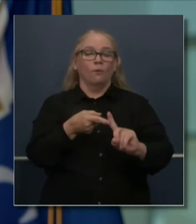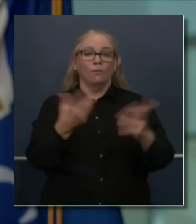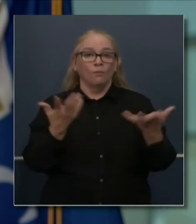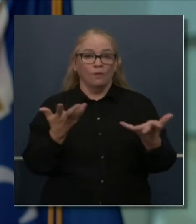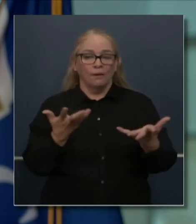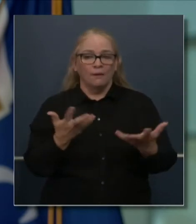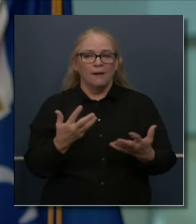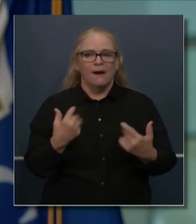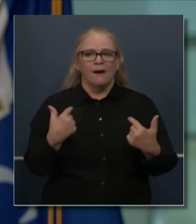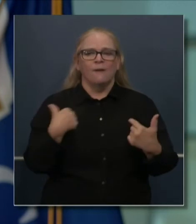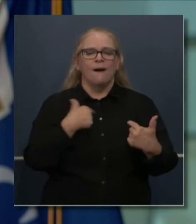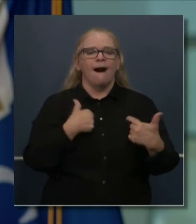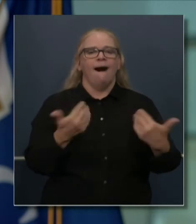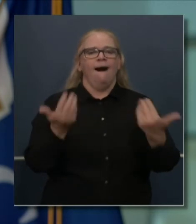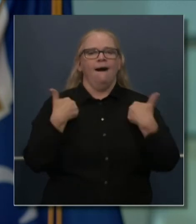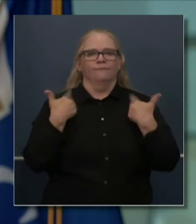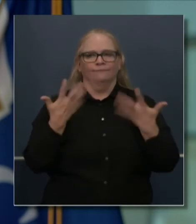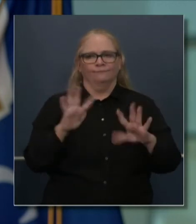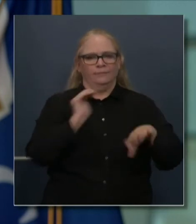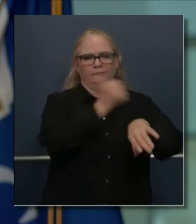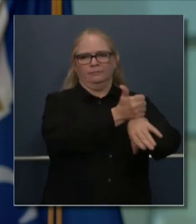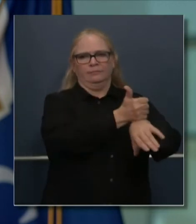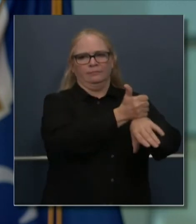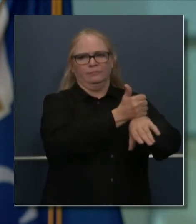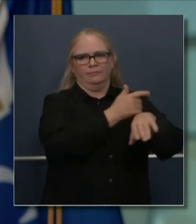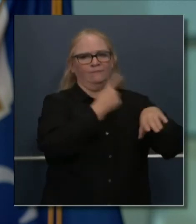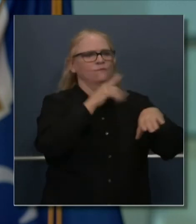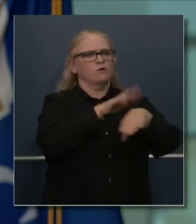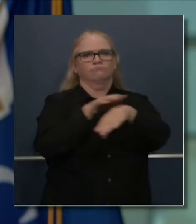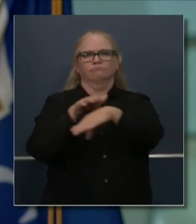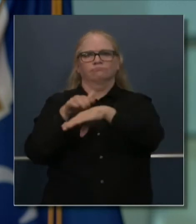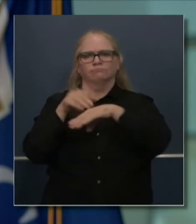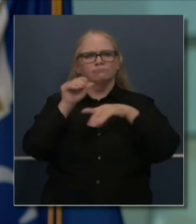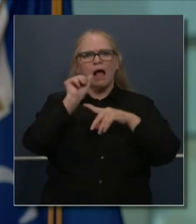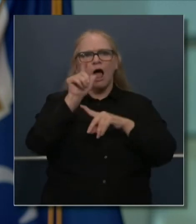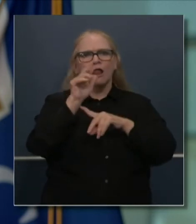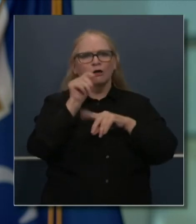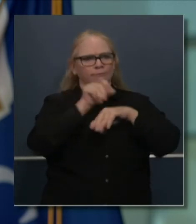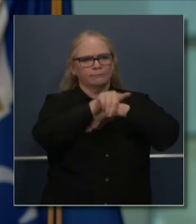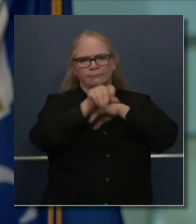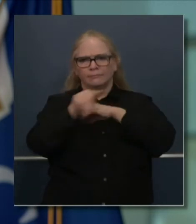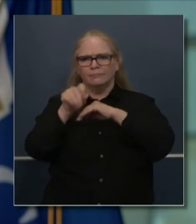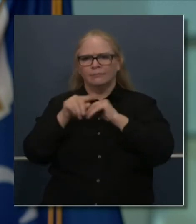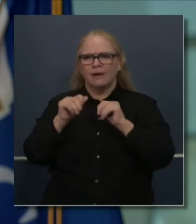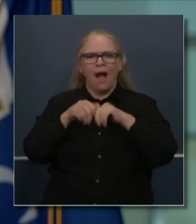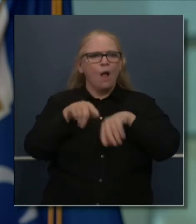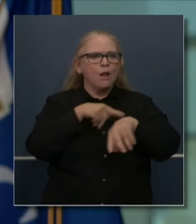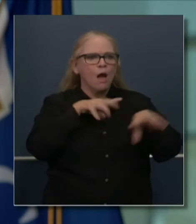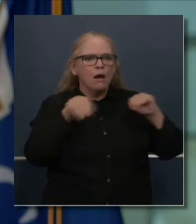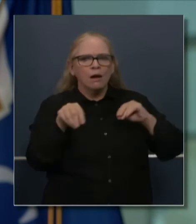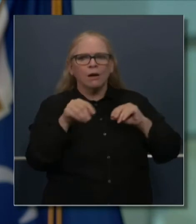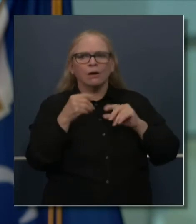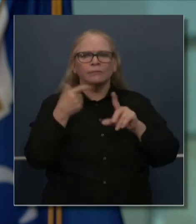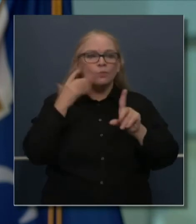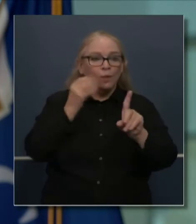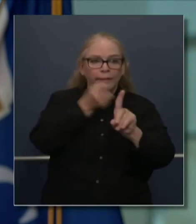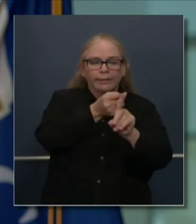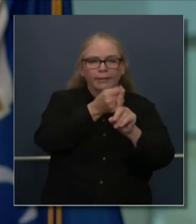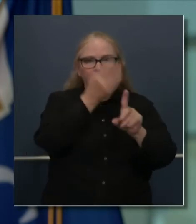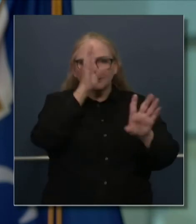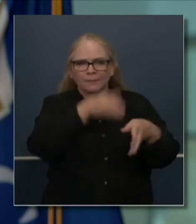notification protocols that have been improved to address the size and duration of impacts as it relates